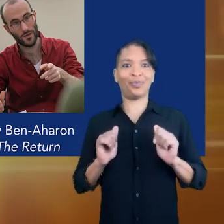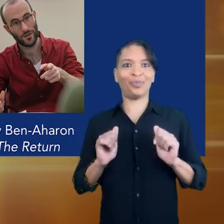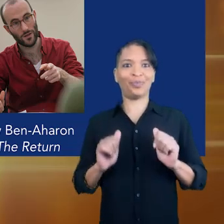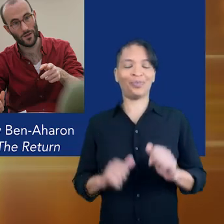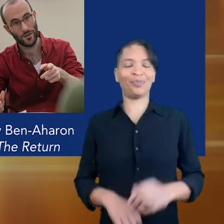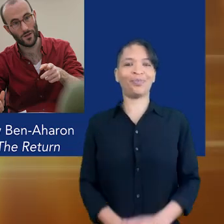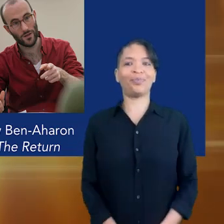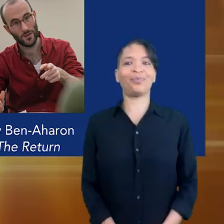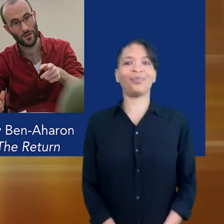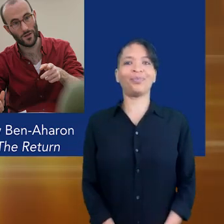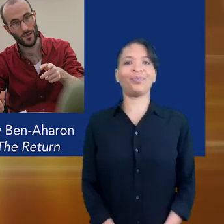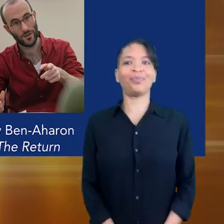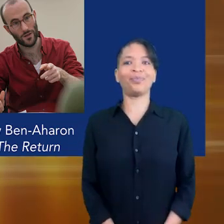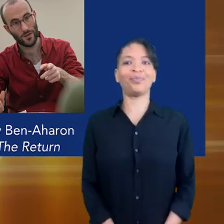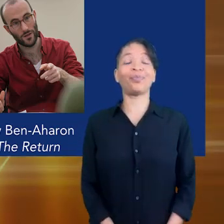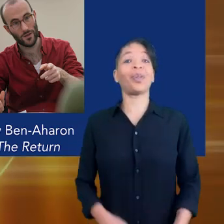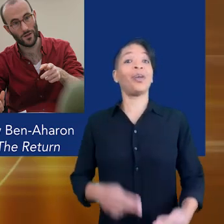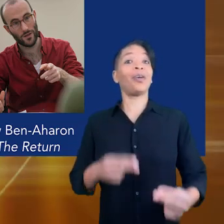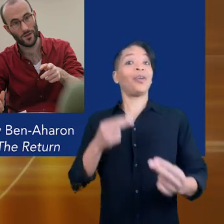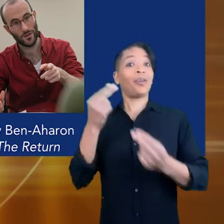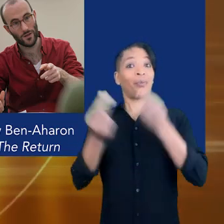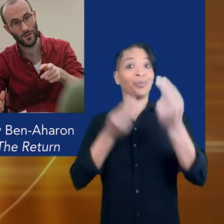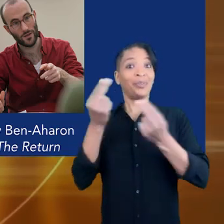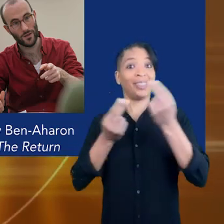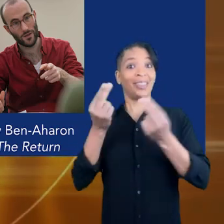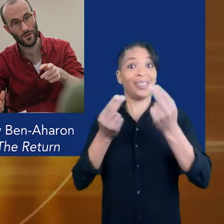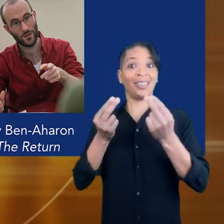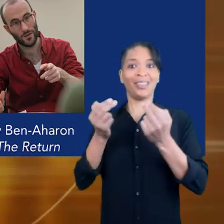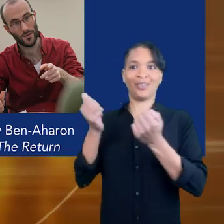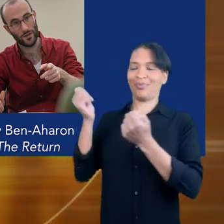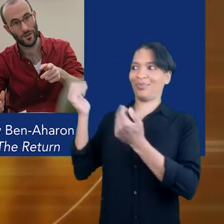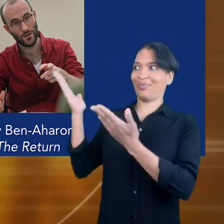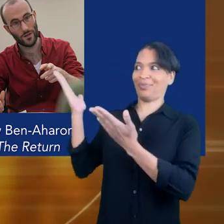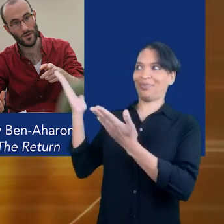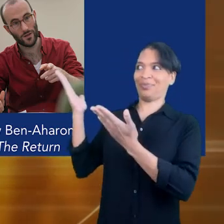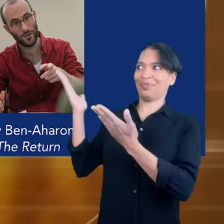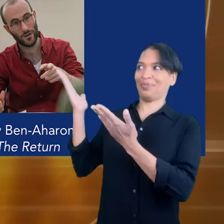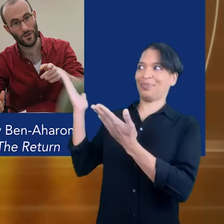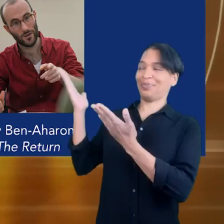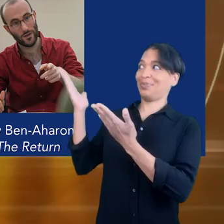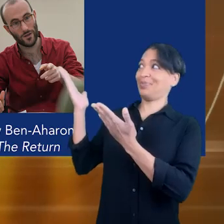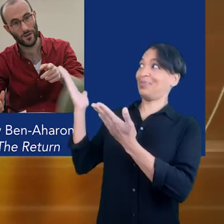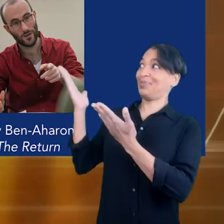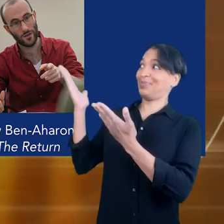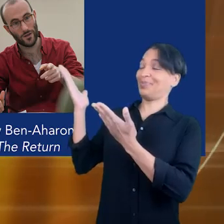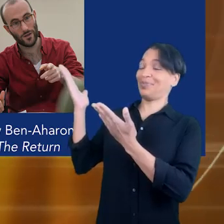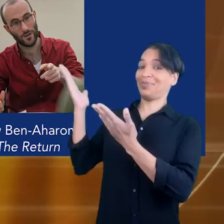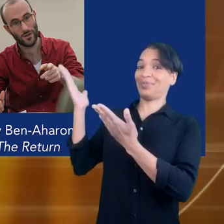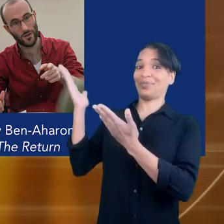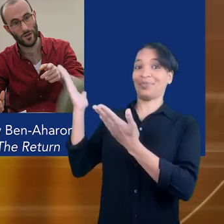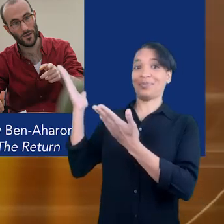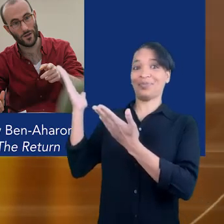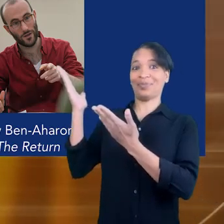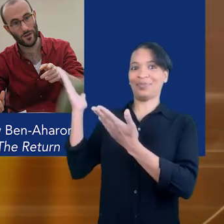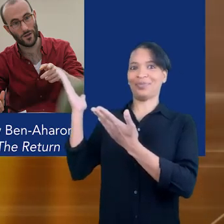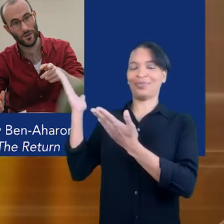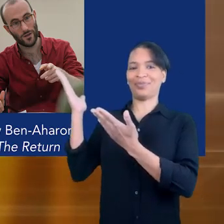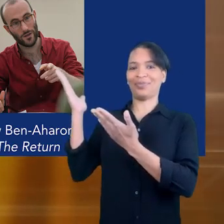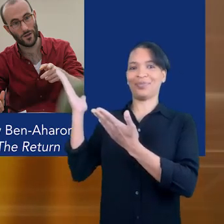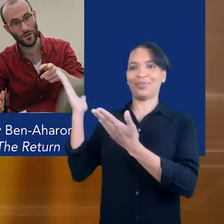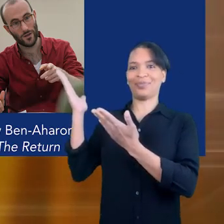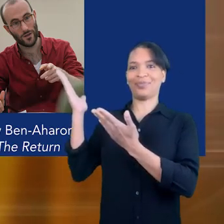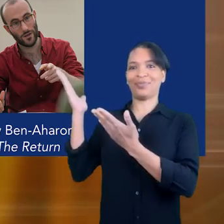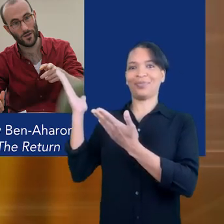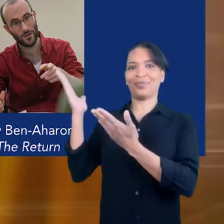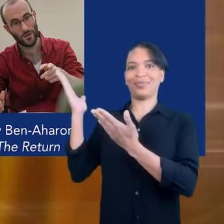Danielle Fautour-Jacques, The Strange Undoing of Prudencia Hart, Apollinaire Theater Company; Igor